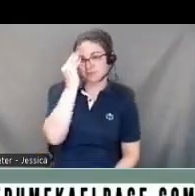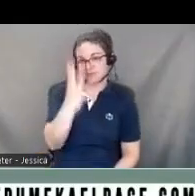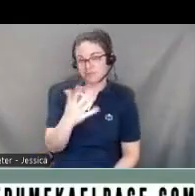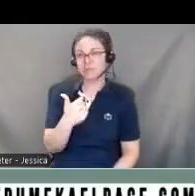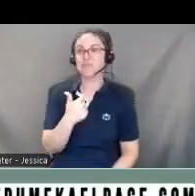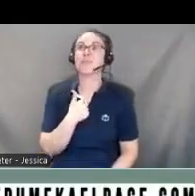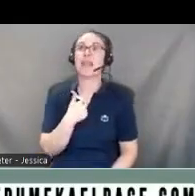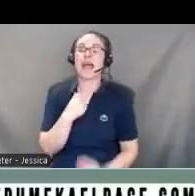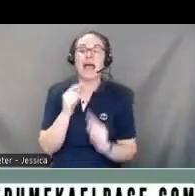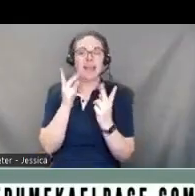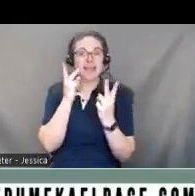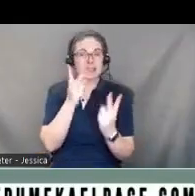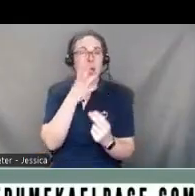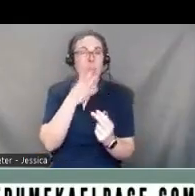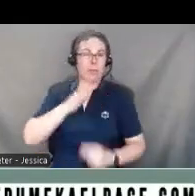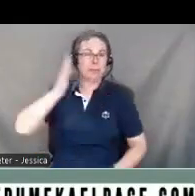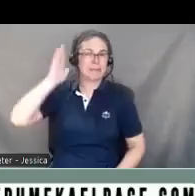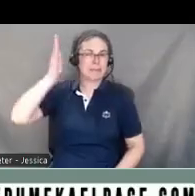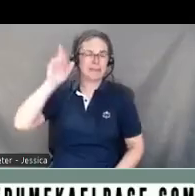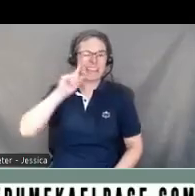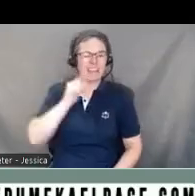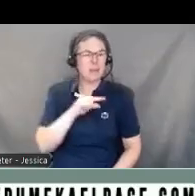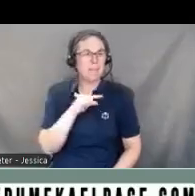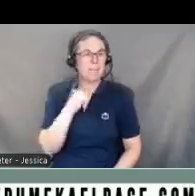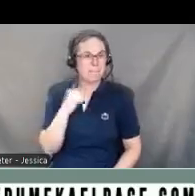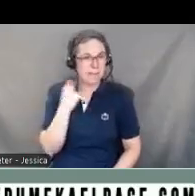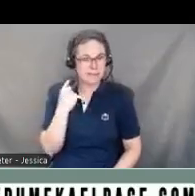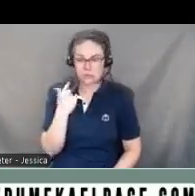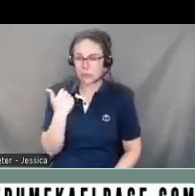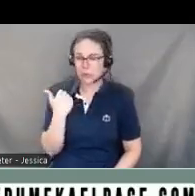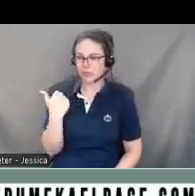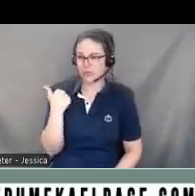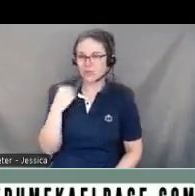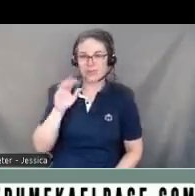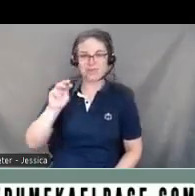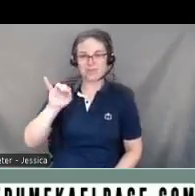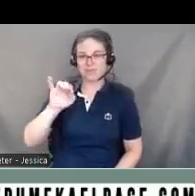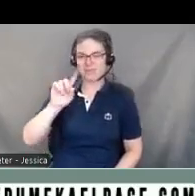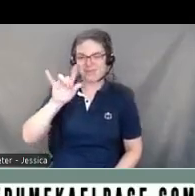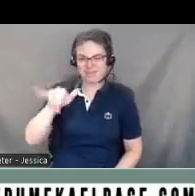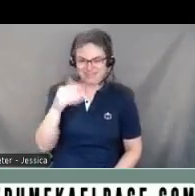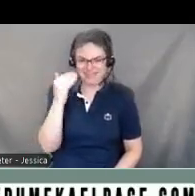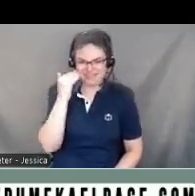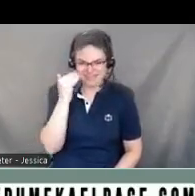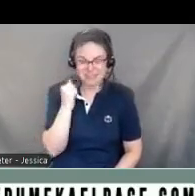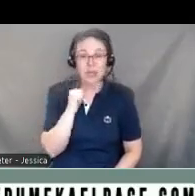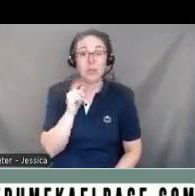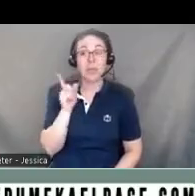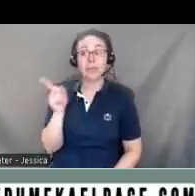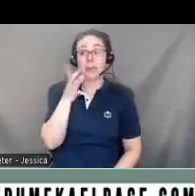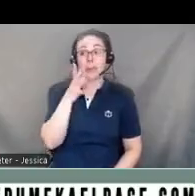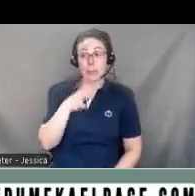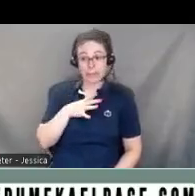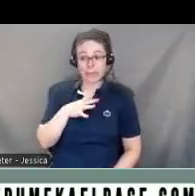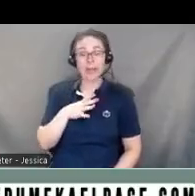I saw a woman speak. I think she's a pastor. Earlier this week, Misty, you know what I'm talking about? And she brought up a lot